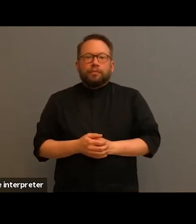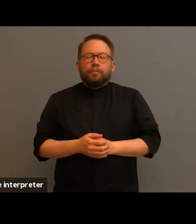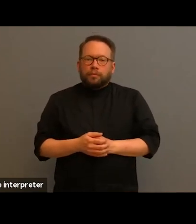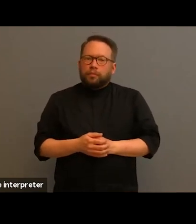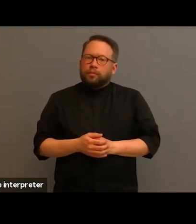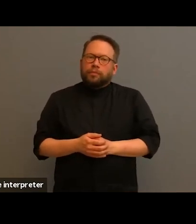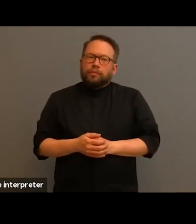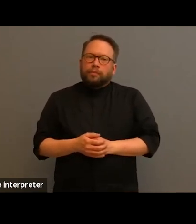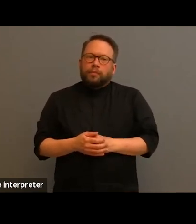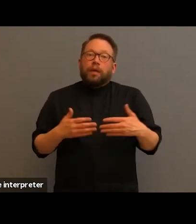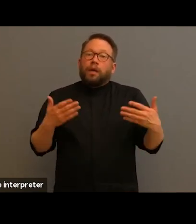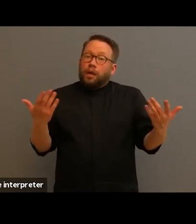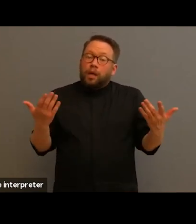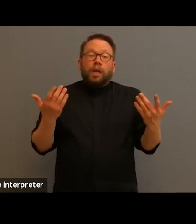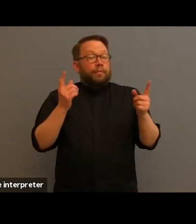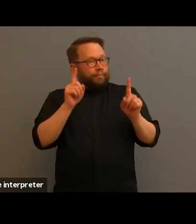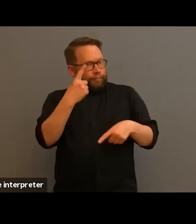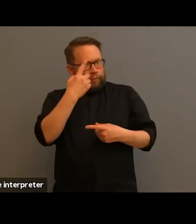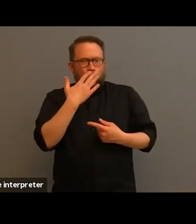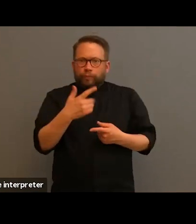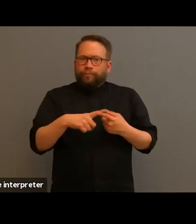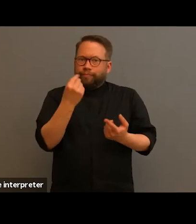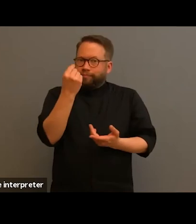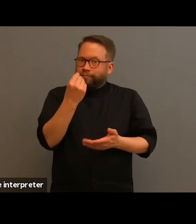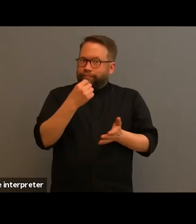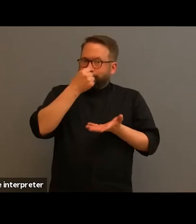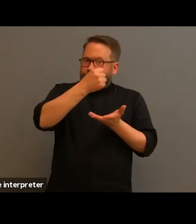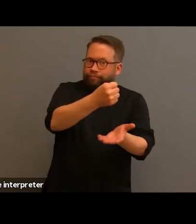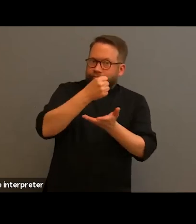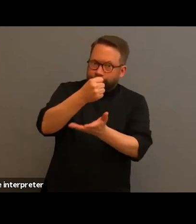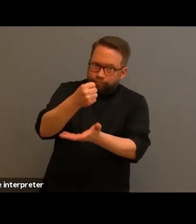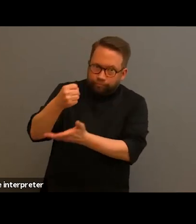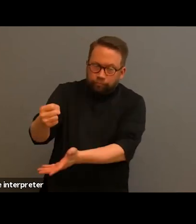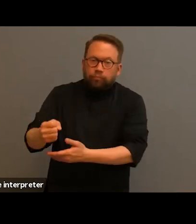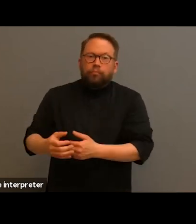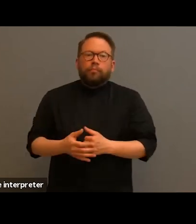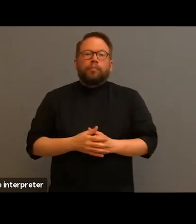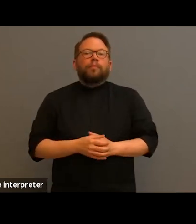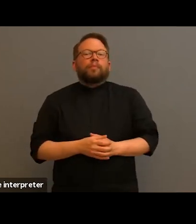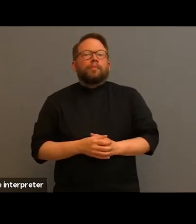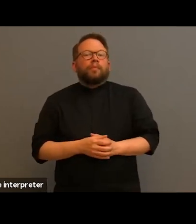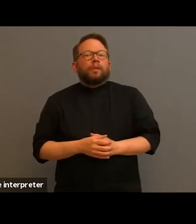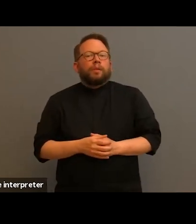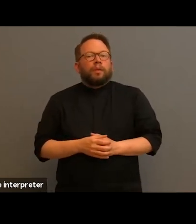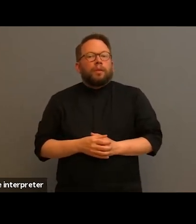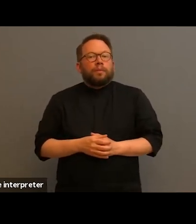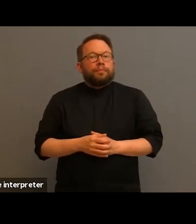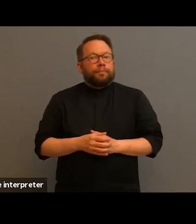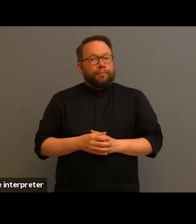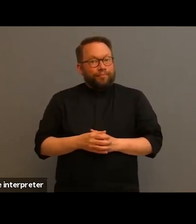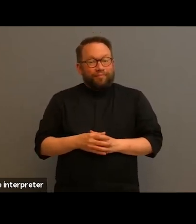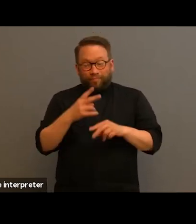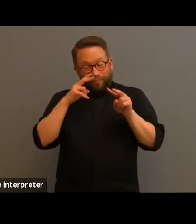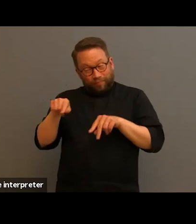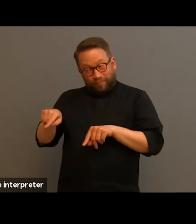when these requirements are not met. Other key findings from our report are systems are